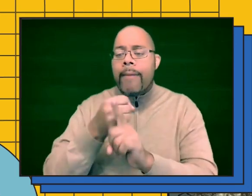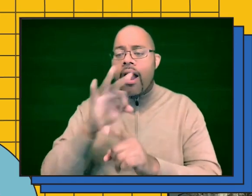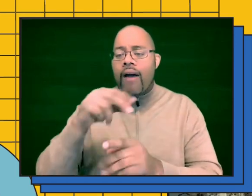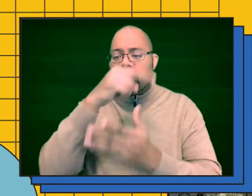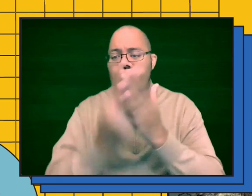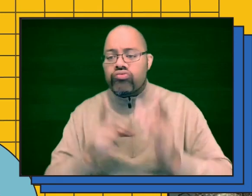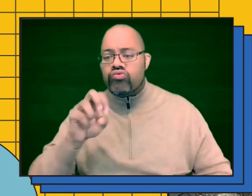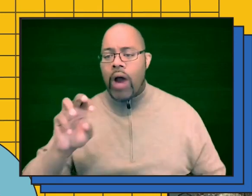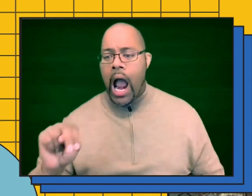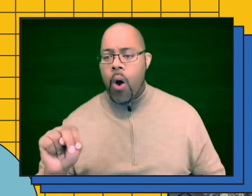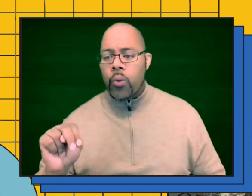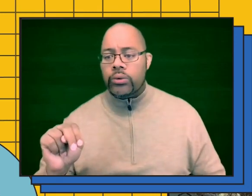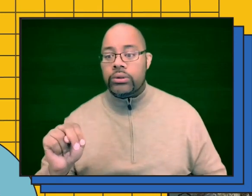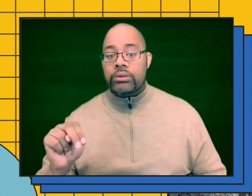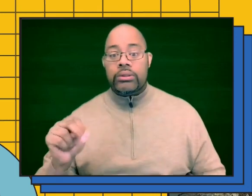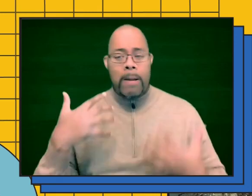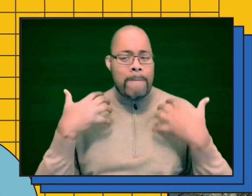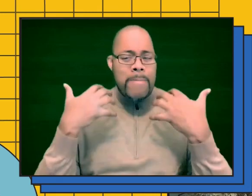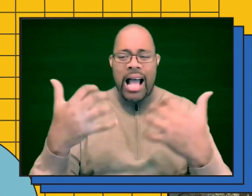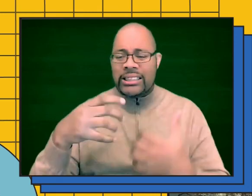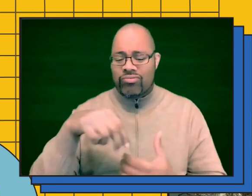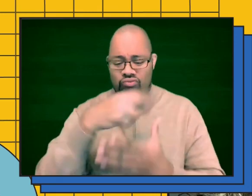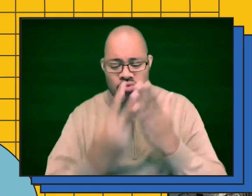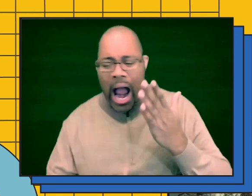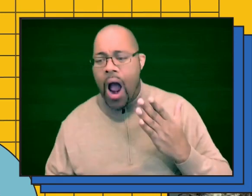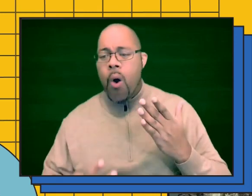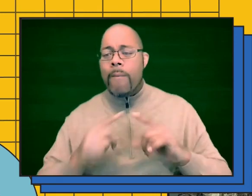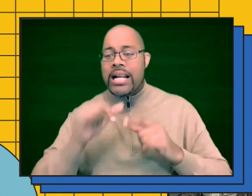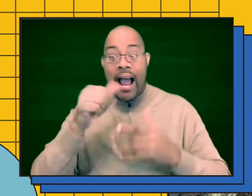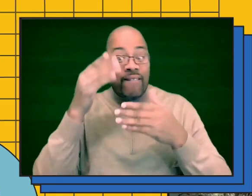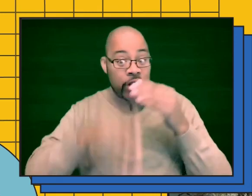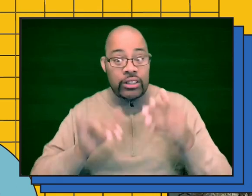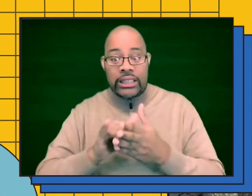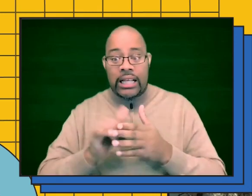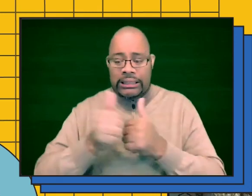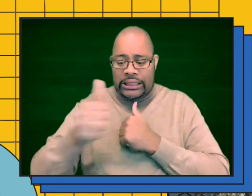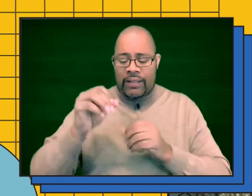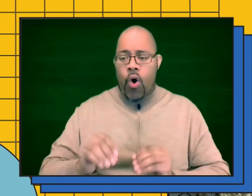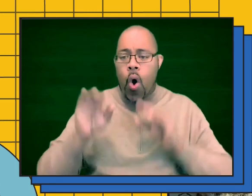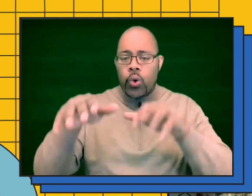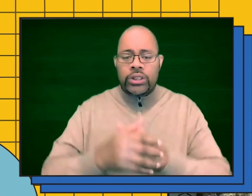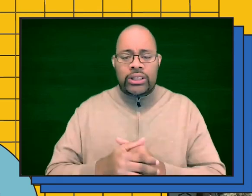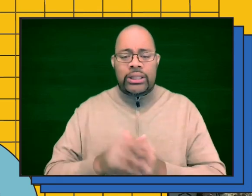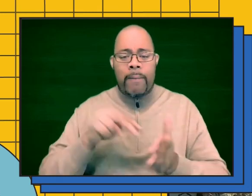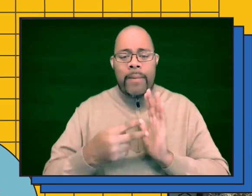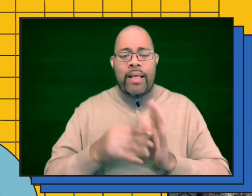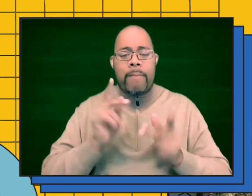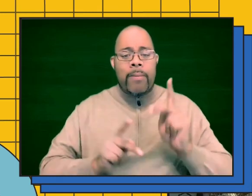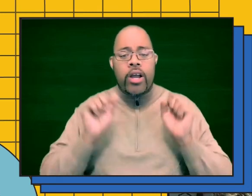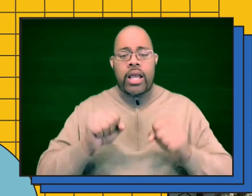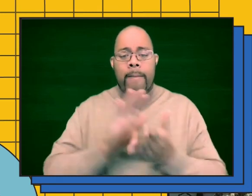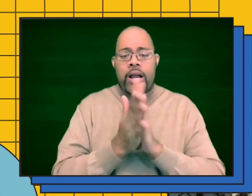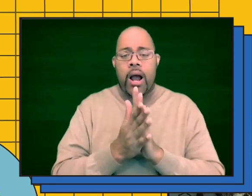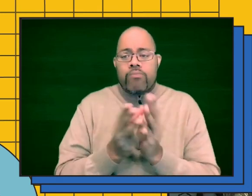impact of drowning. The massive drowning, yet unfinished, where the distance of the ocean meant